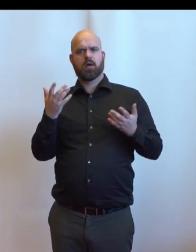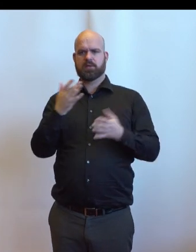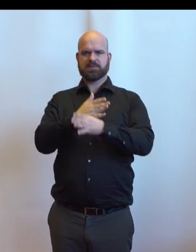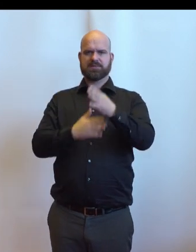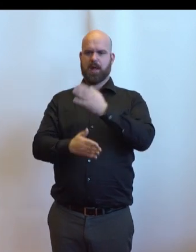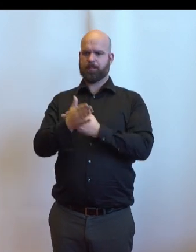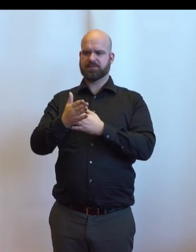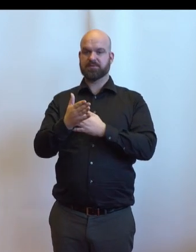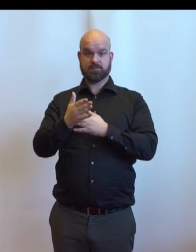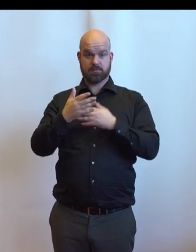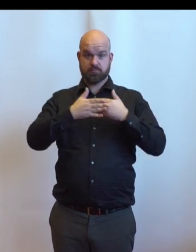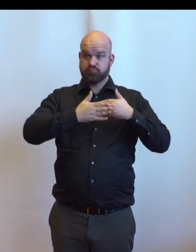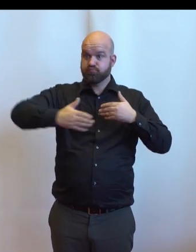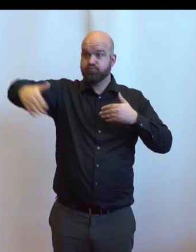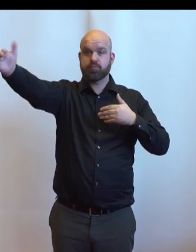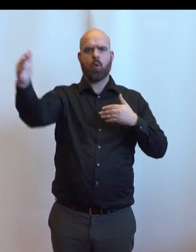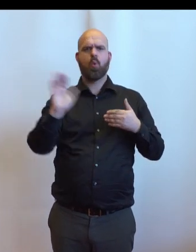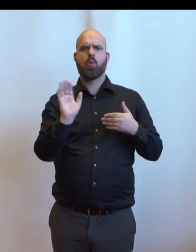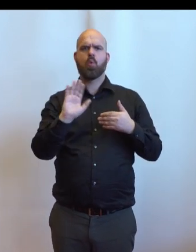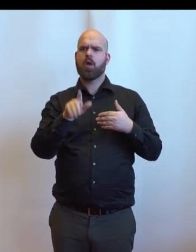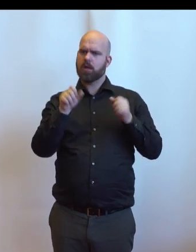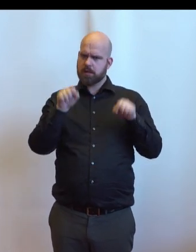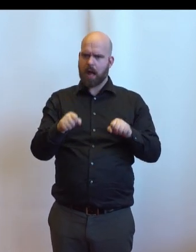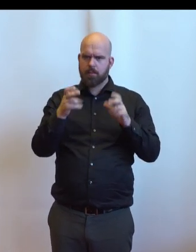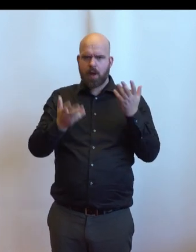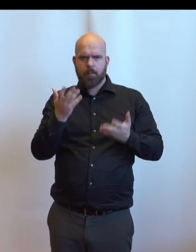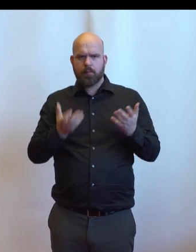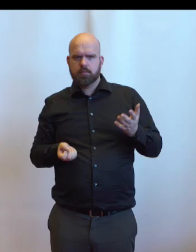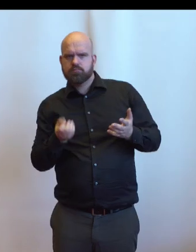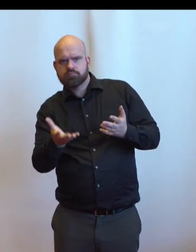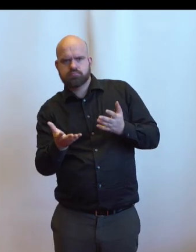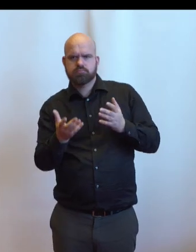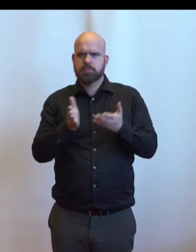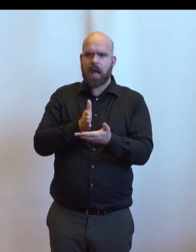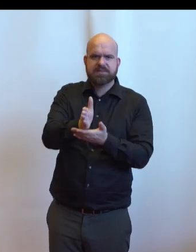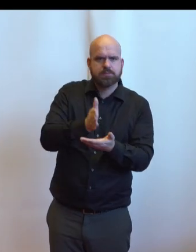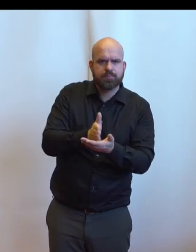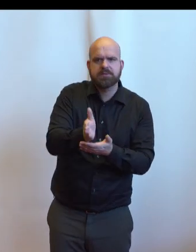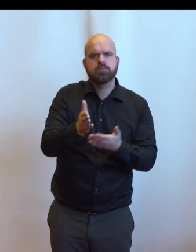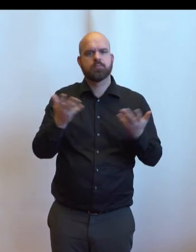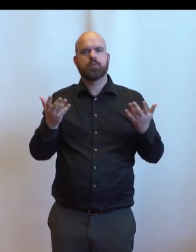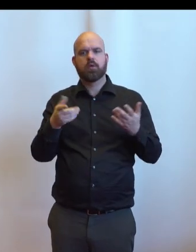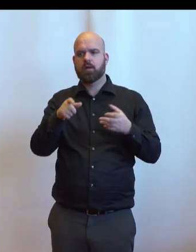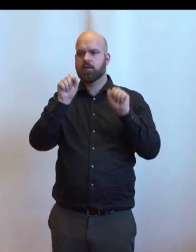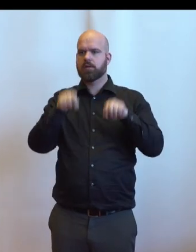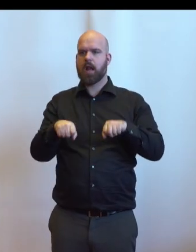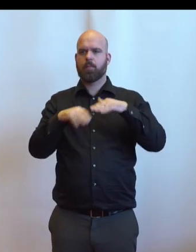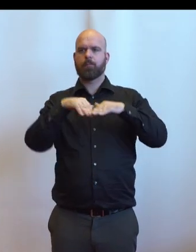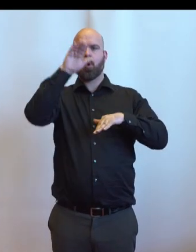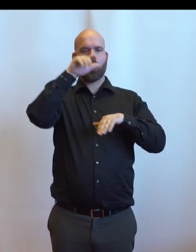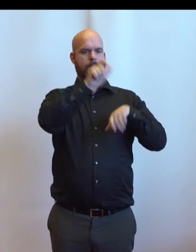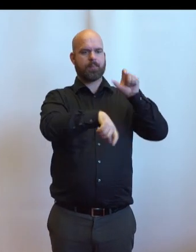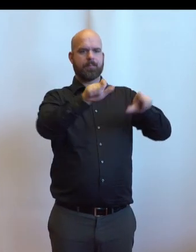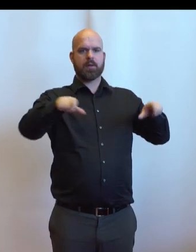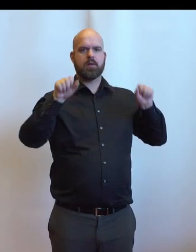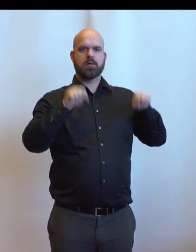maybe because you're driving, then accessibility really benefits far more people. So we're thinking of the most obvious physical example,